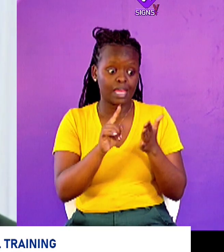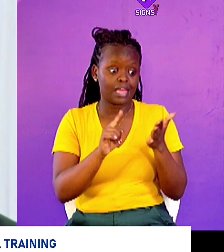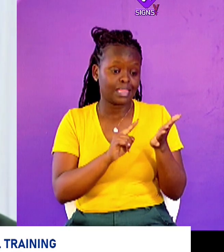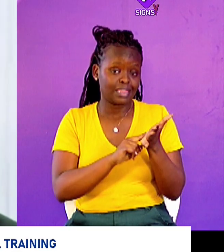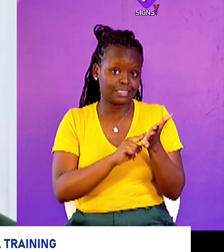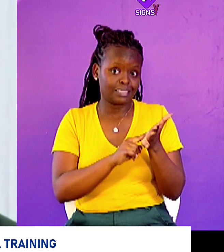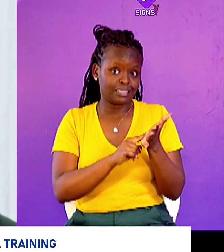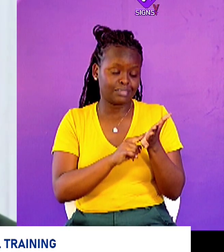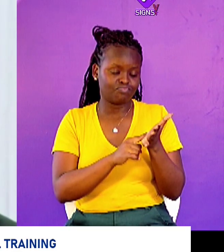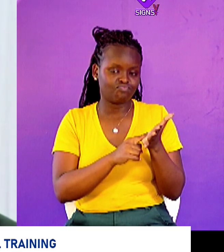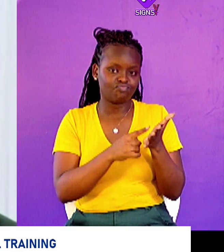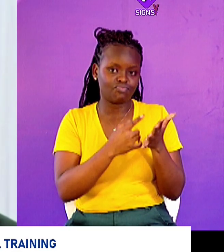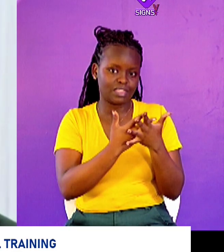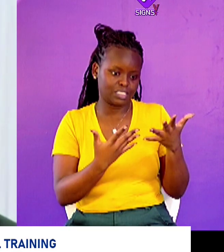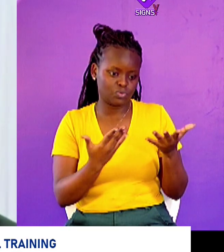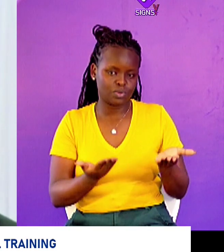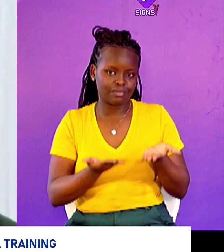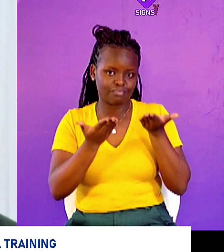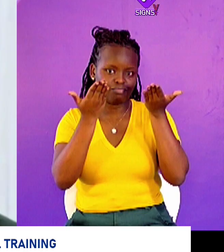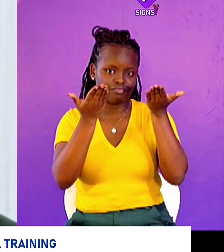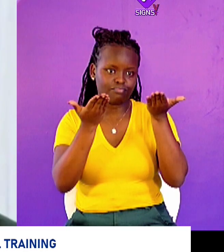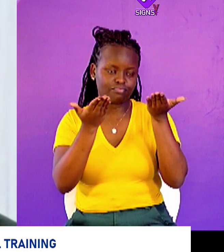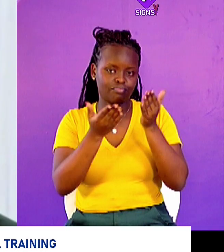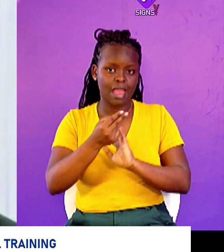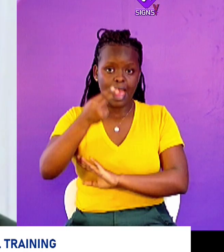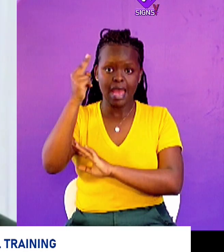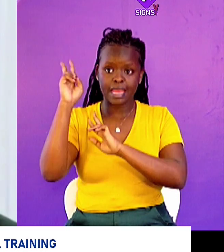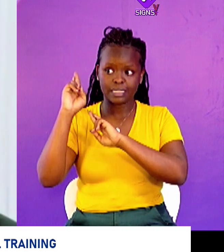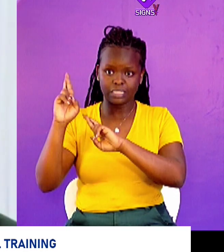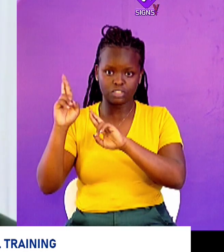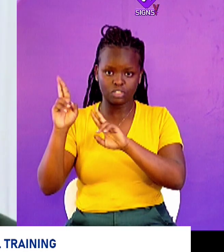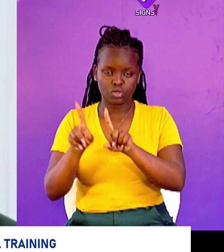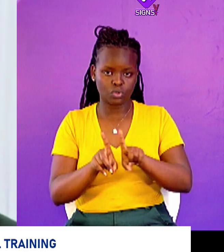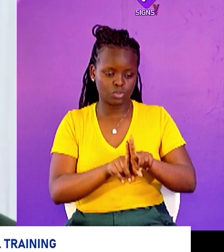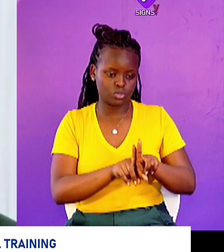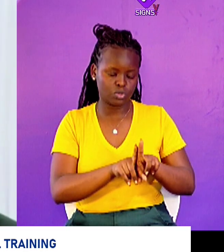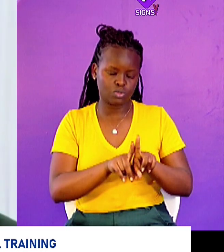increased empowerment of the citizenry, high expectations, as well as